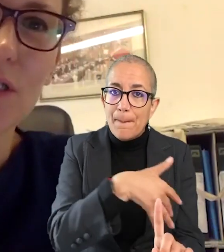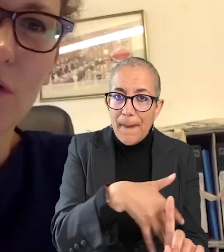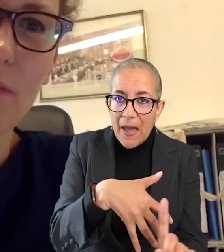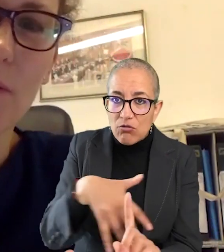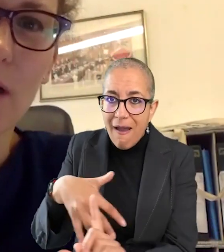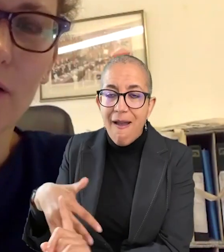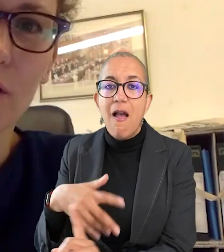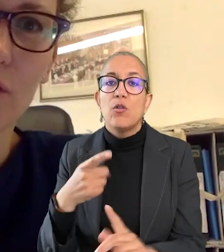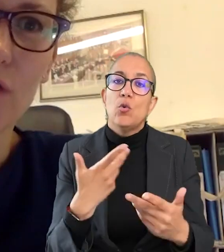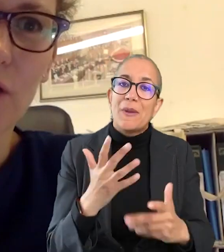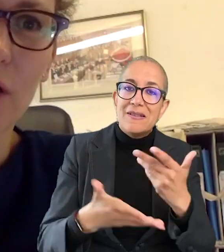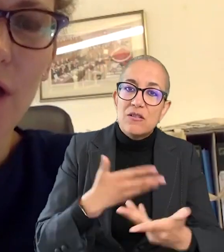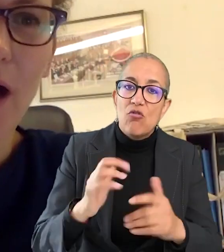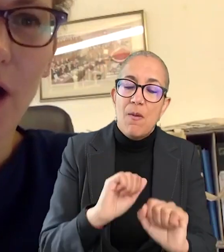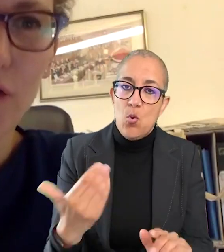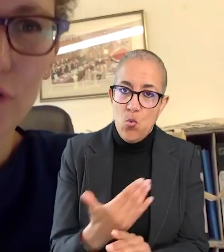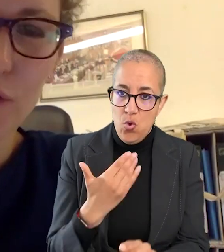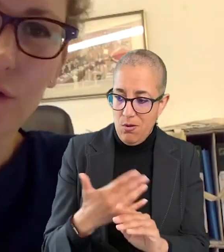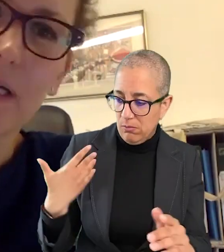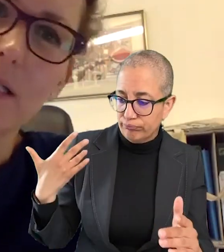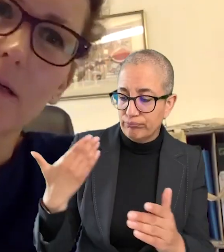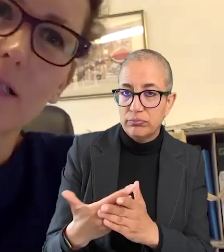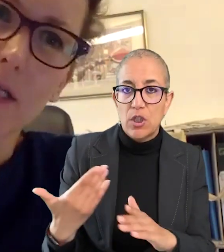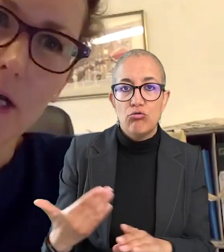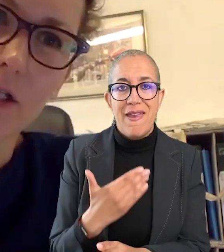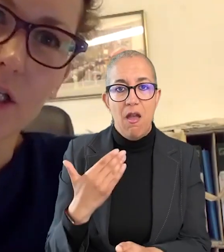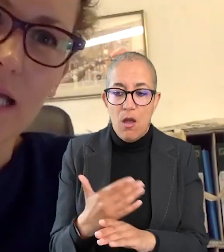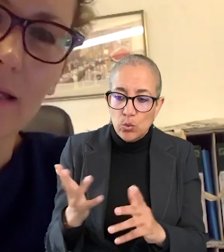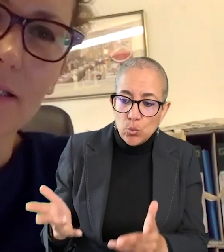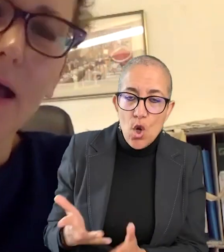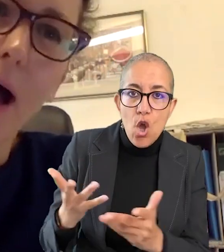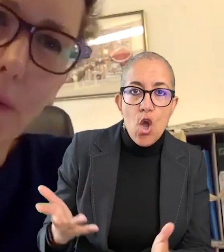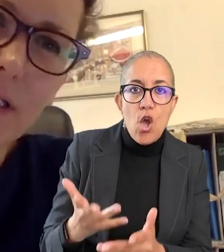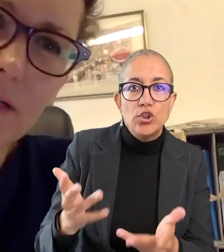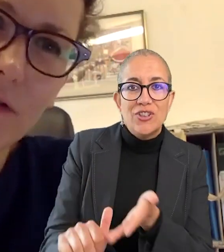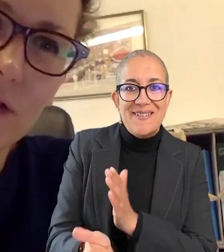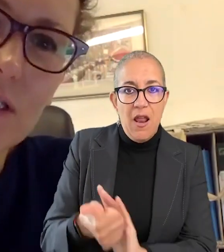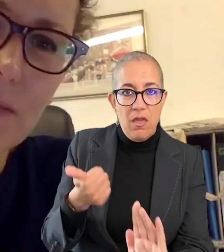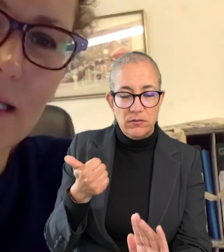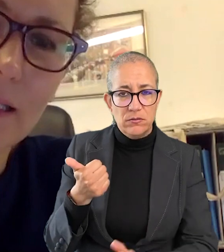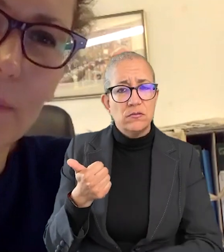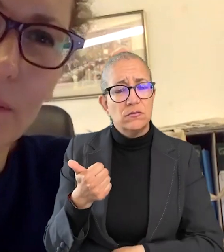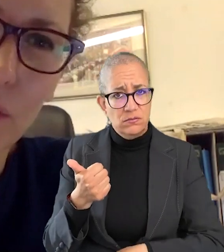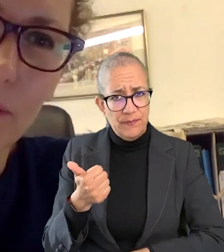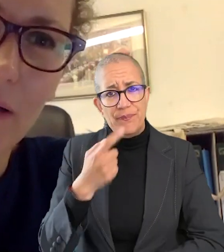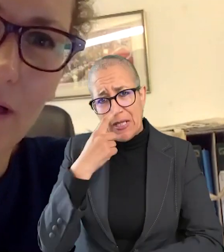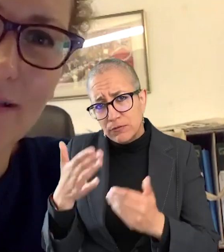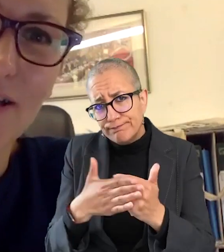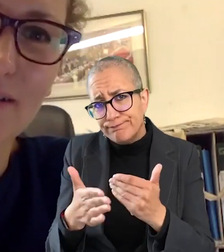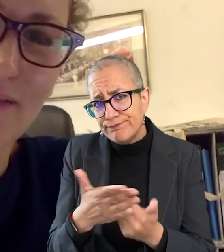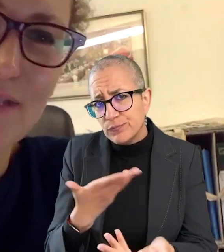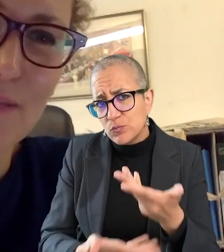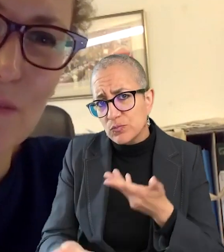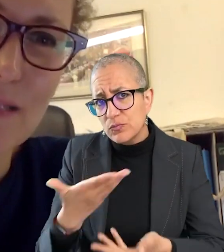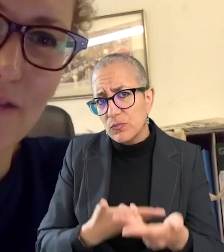you were describing work that you've done over your career to nurture talent. I wondered if you could just speak a little bit more about that,